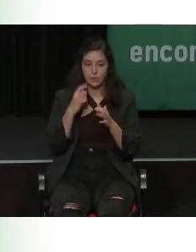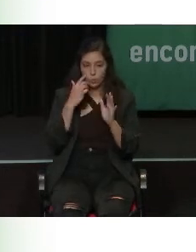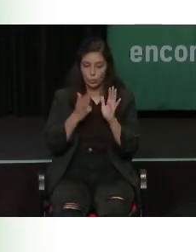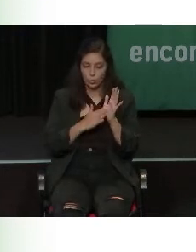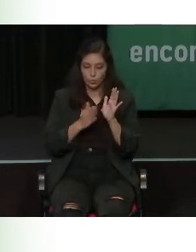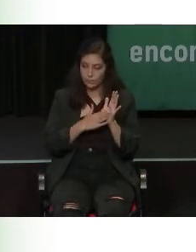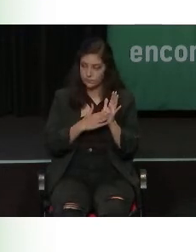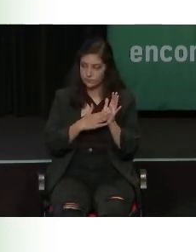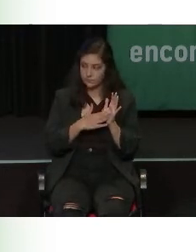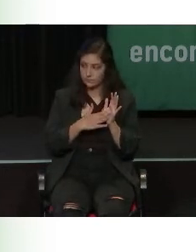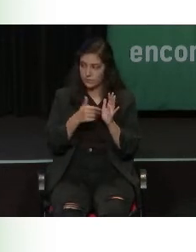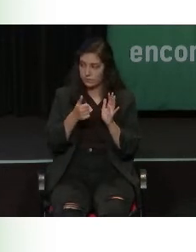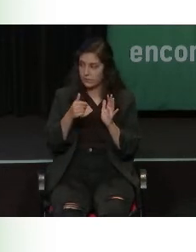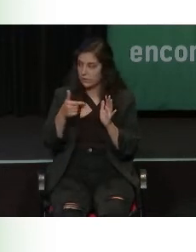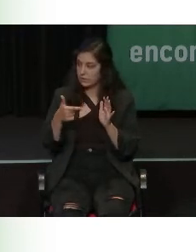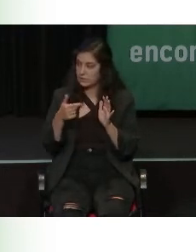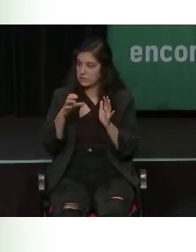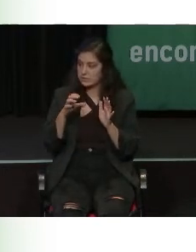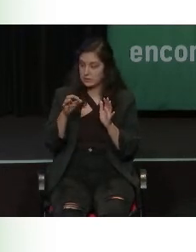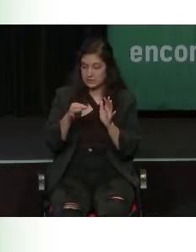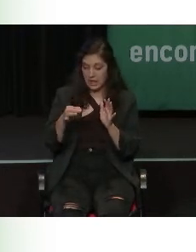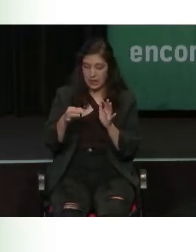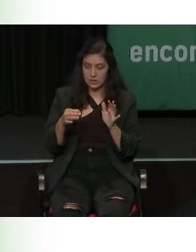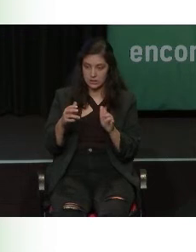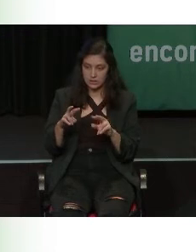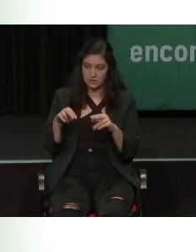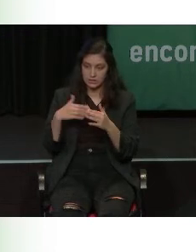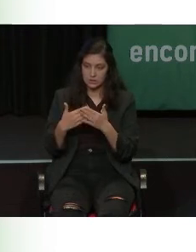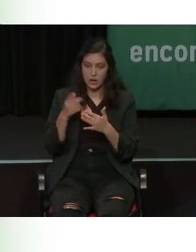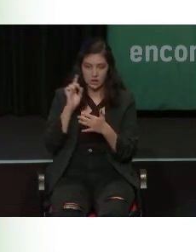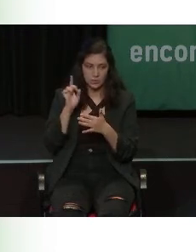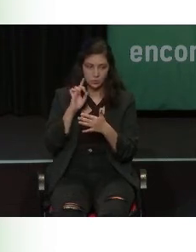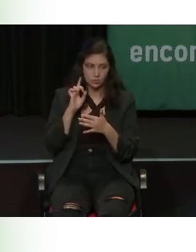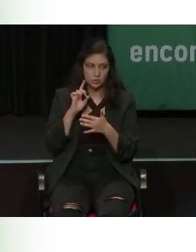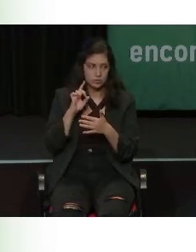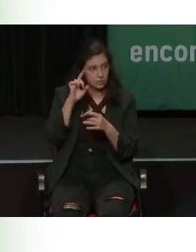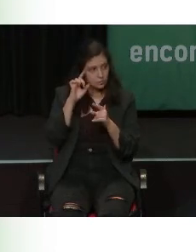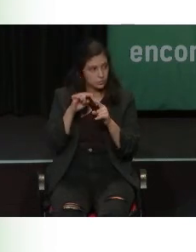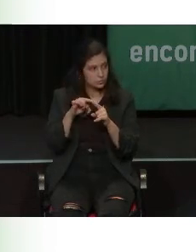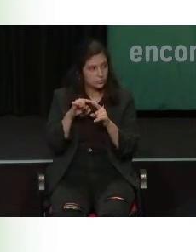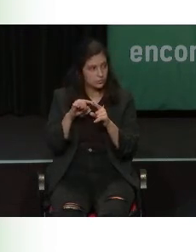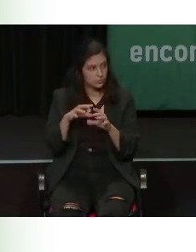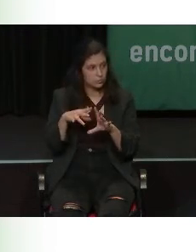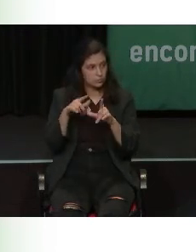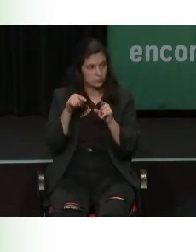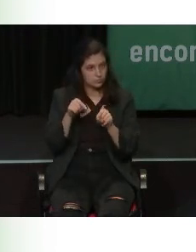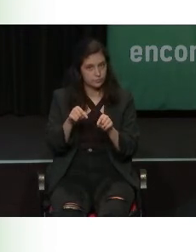in developing B and T cells, and it's essential for their development.